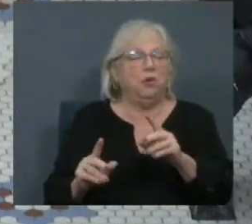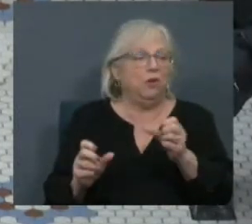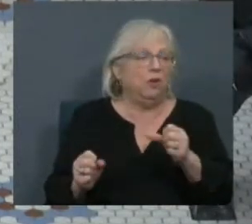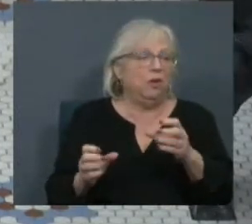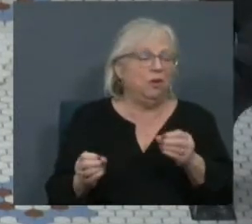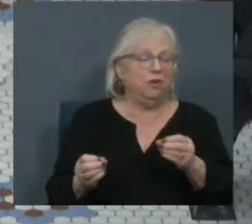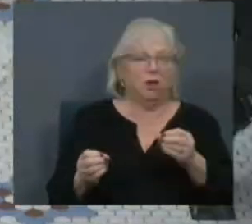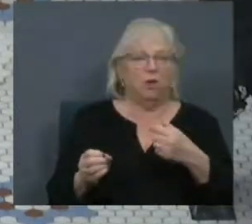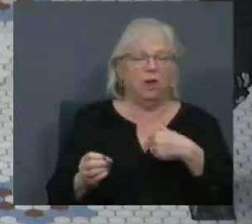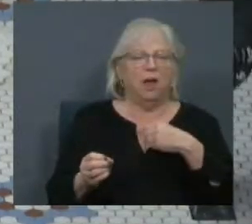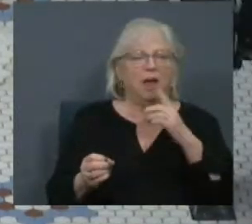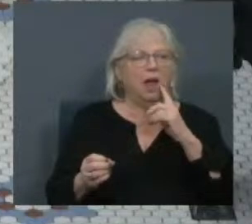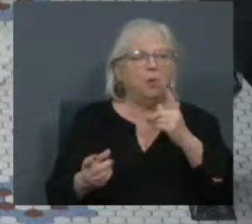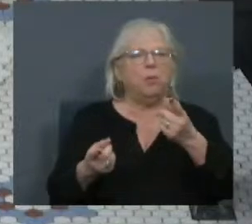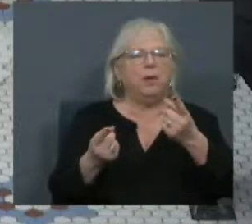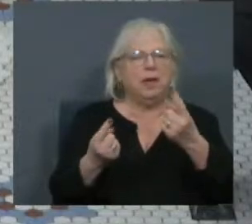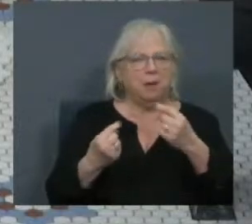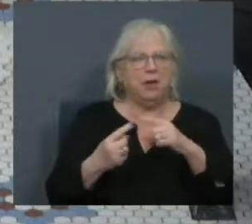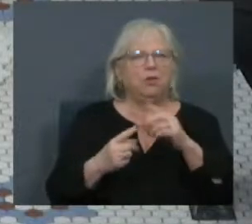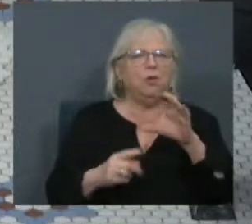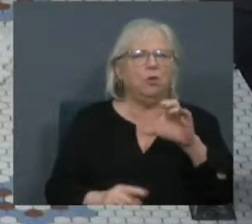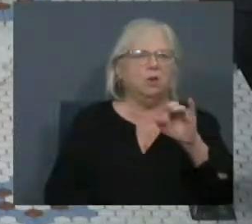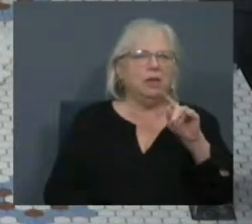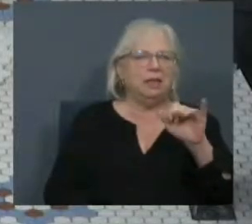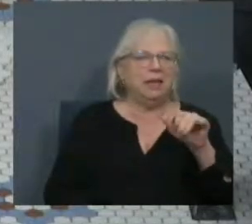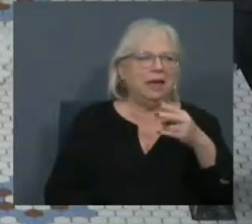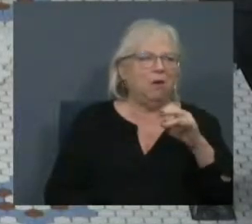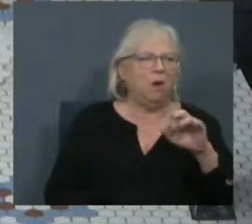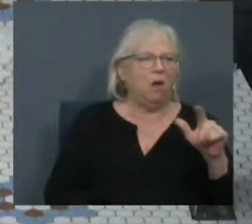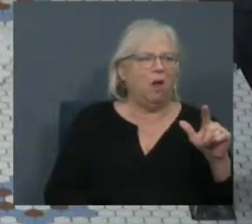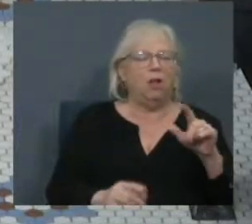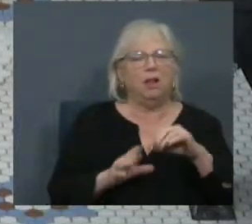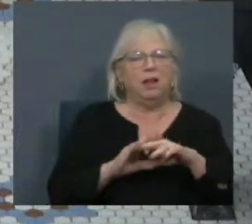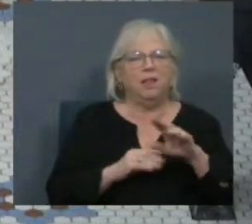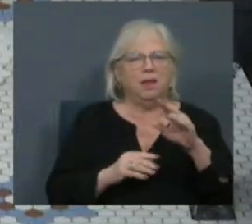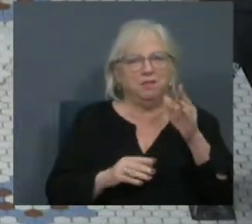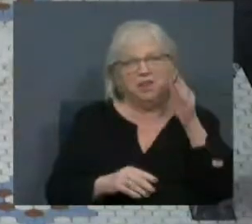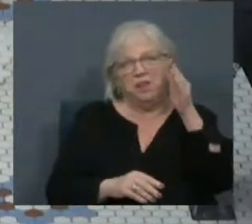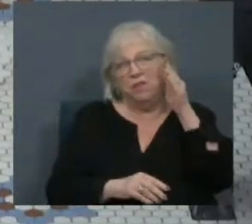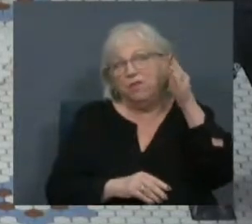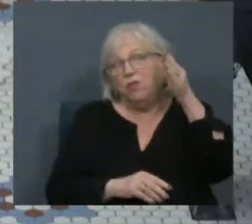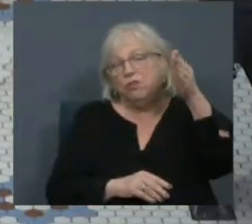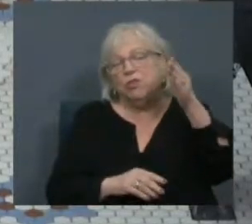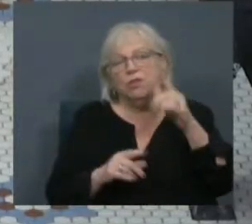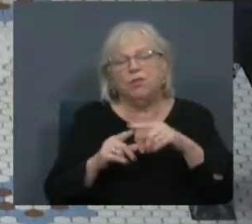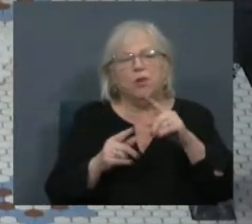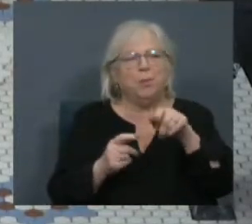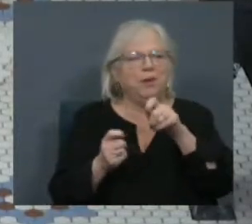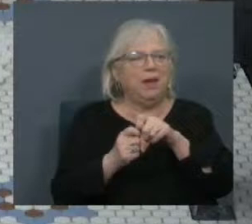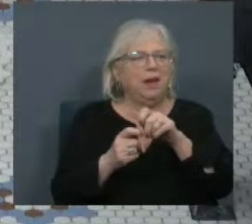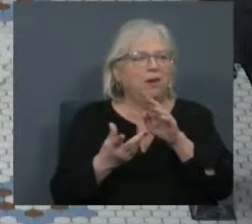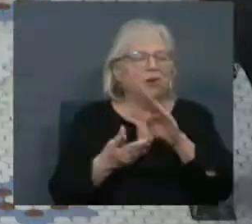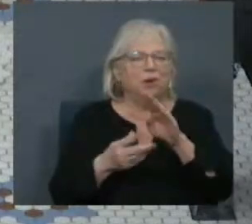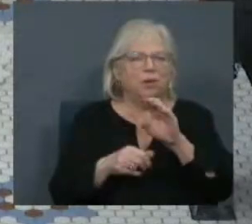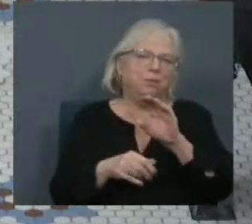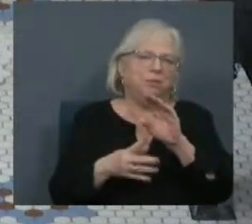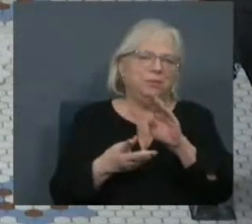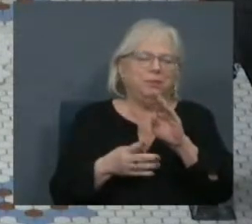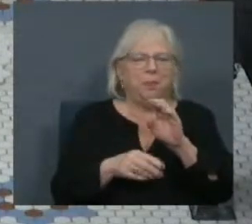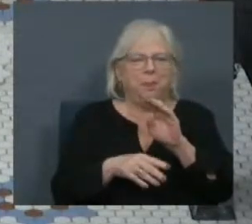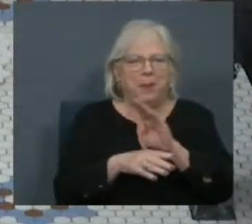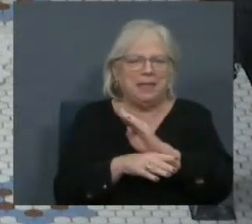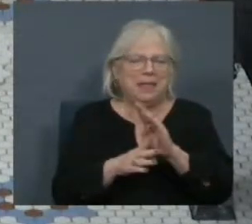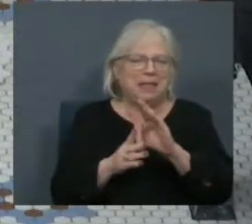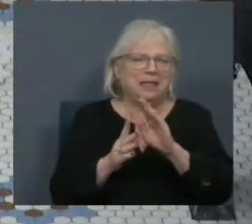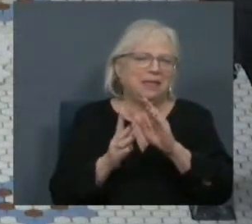And I'm going to be coming to the City Hall in the near future for certain development initiatives, and it's going to be disappointing to